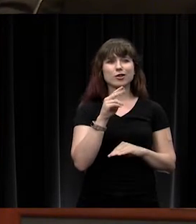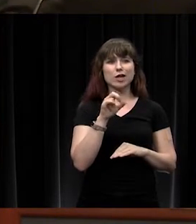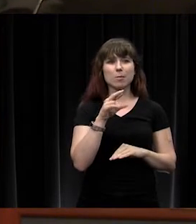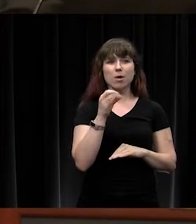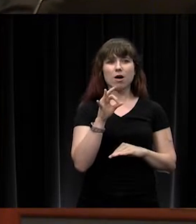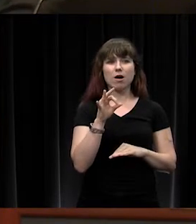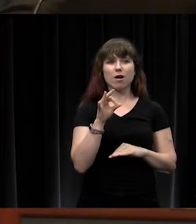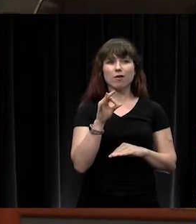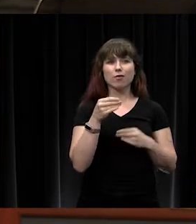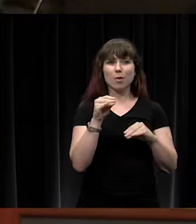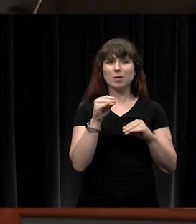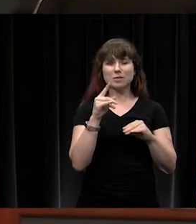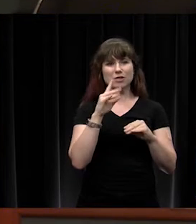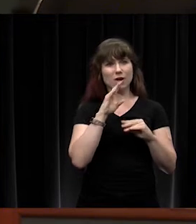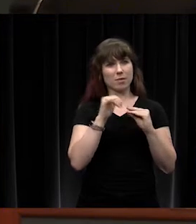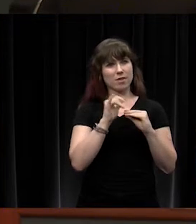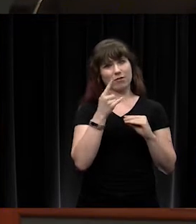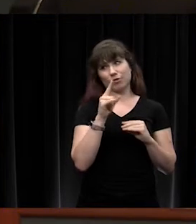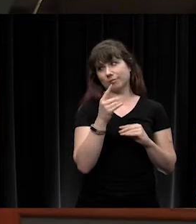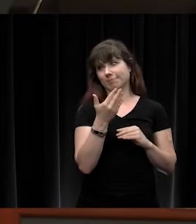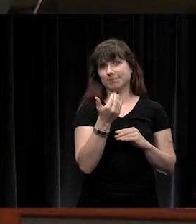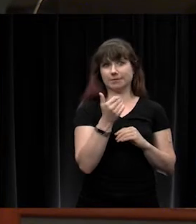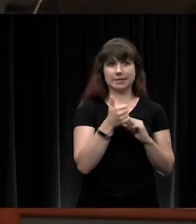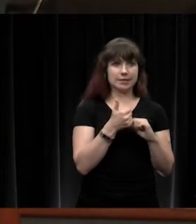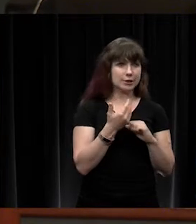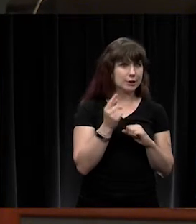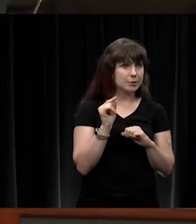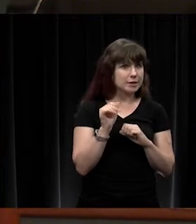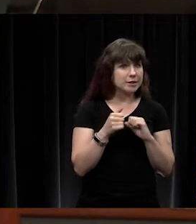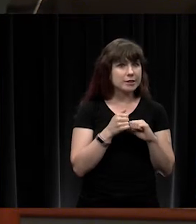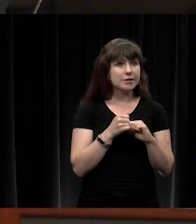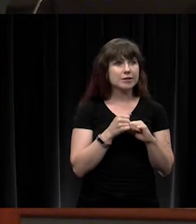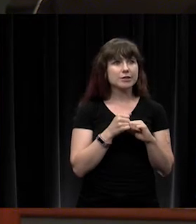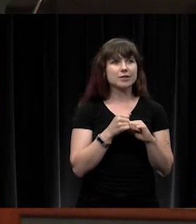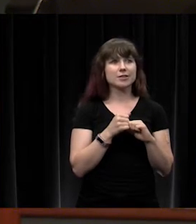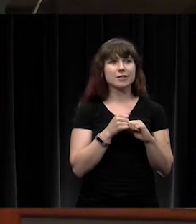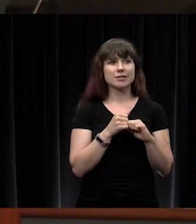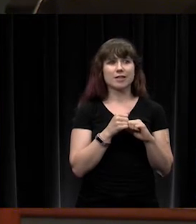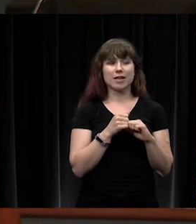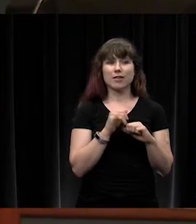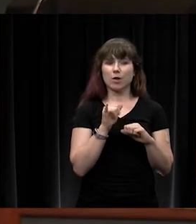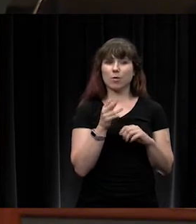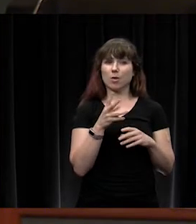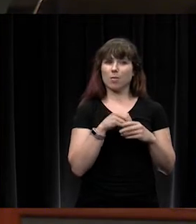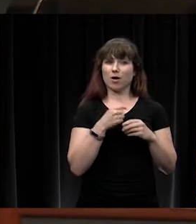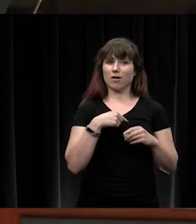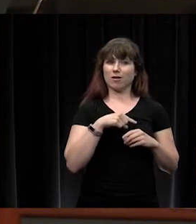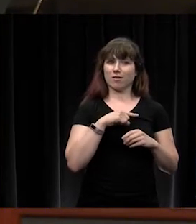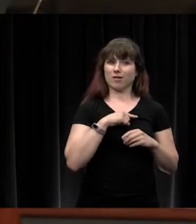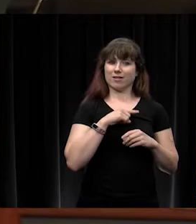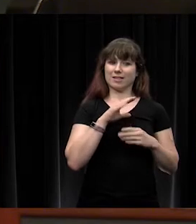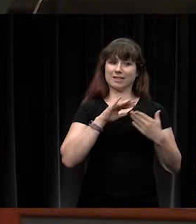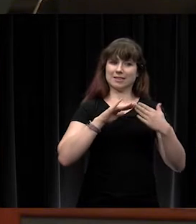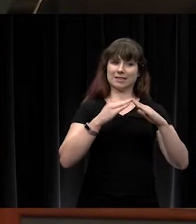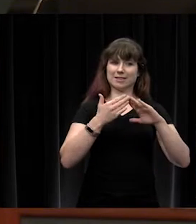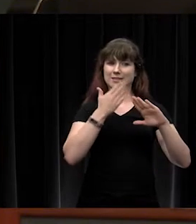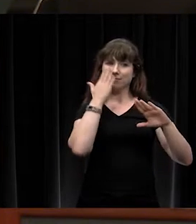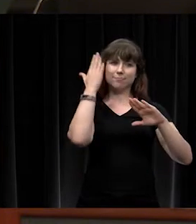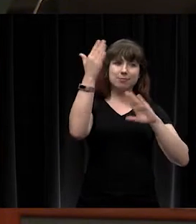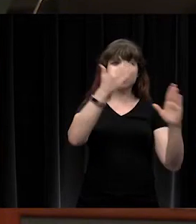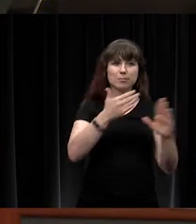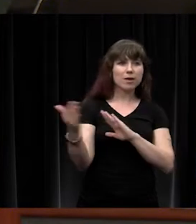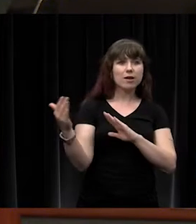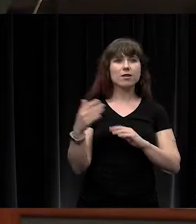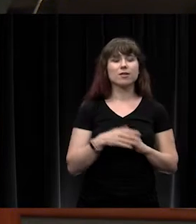15, maybe 20 years. Mm-hmm. And see if it's going to be a part of the city's master plan. or if the city was going to take it over, if the school was going to raise